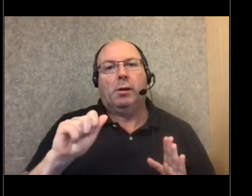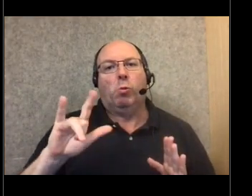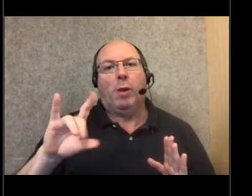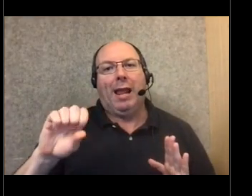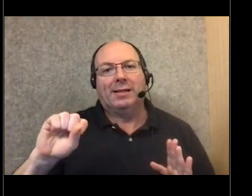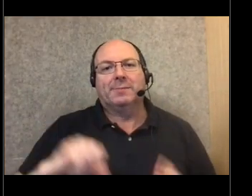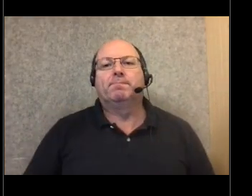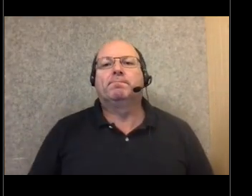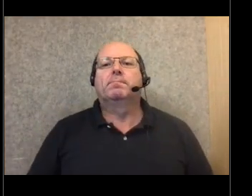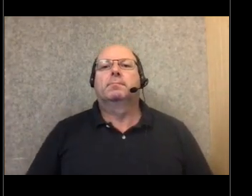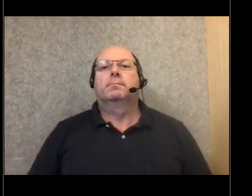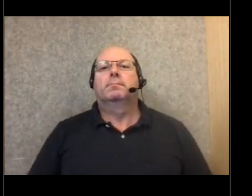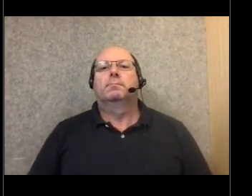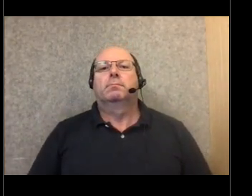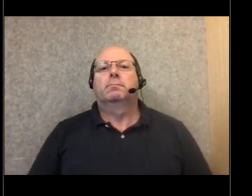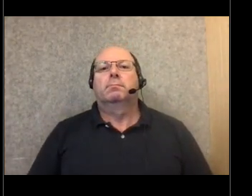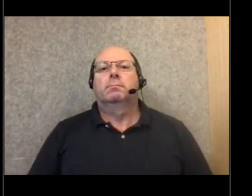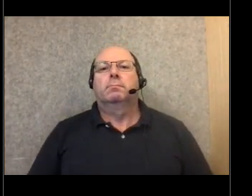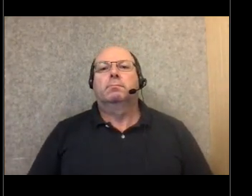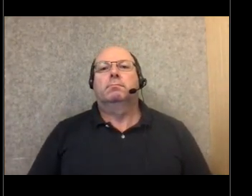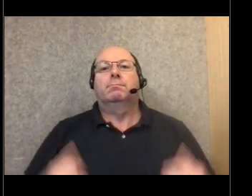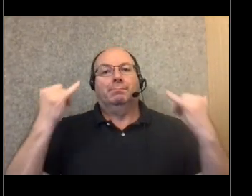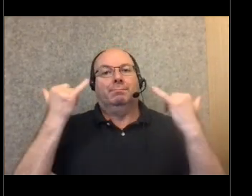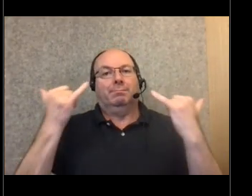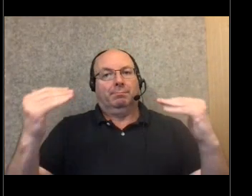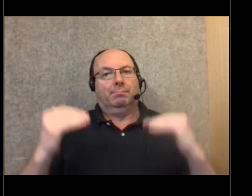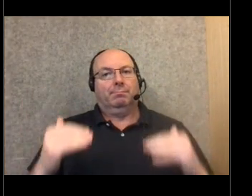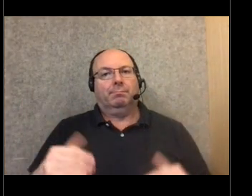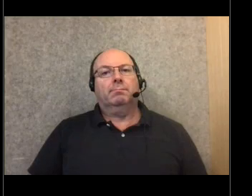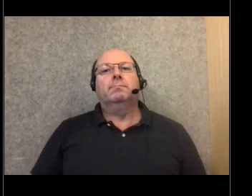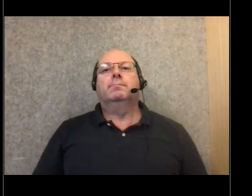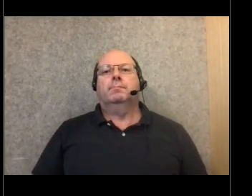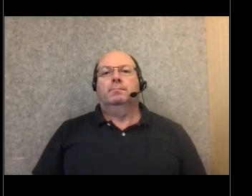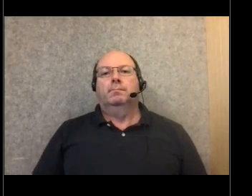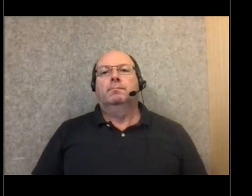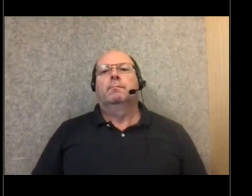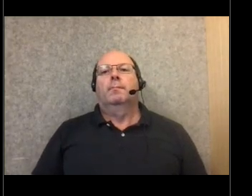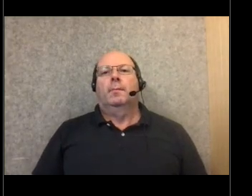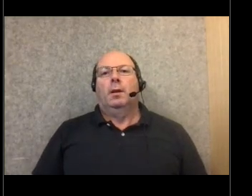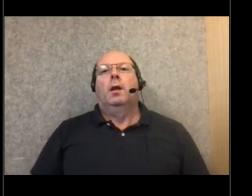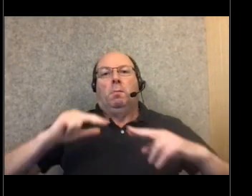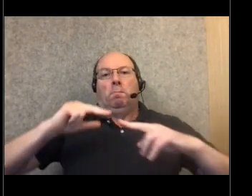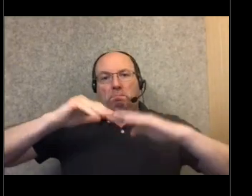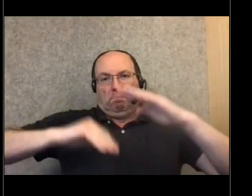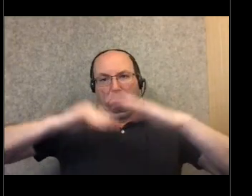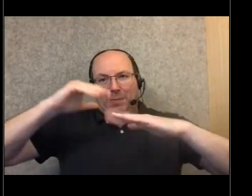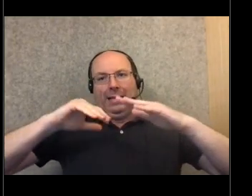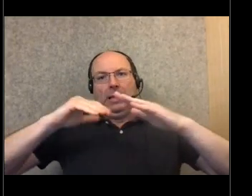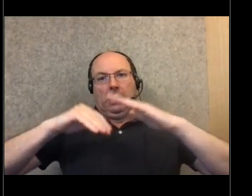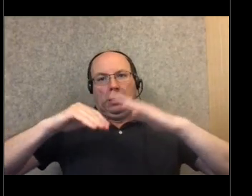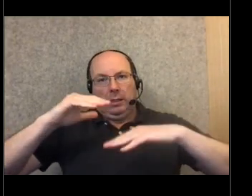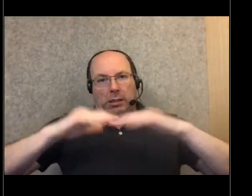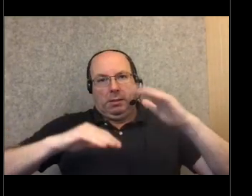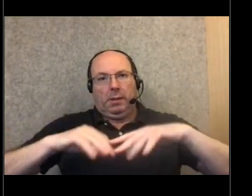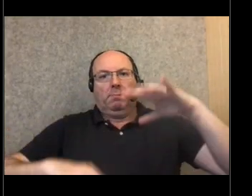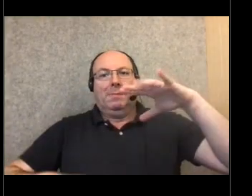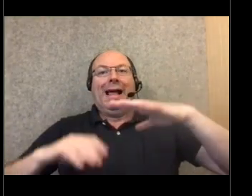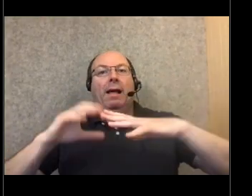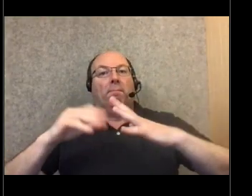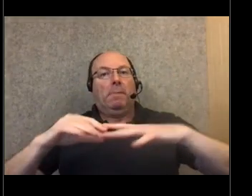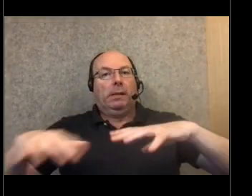Now let's talk about the use of vehicles for access to site facilities. The